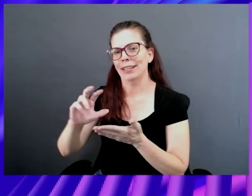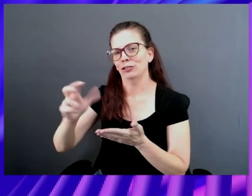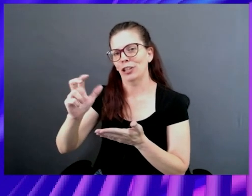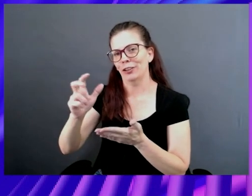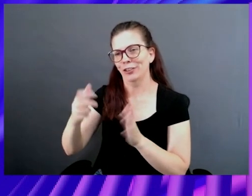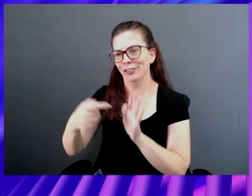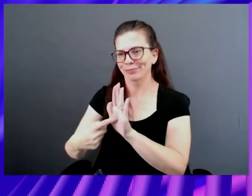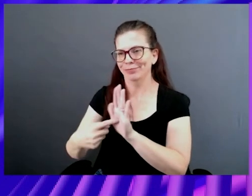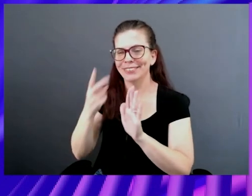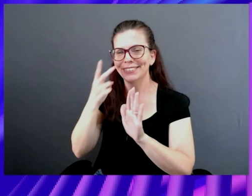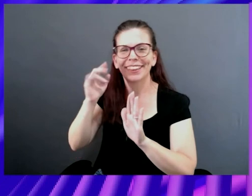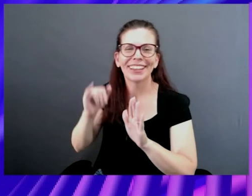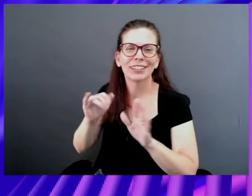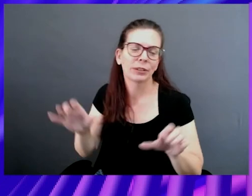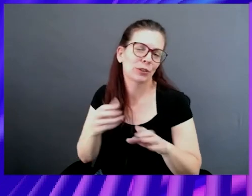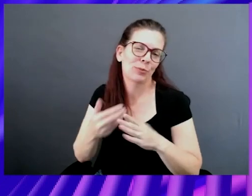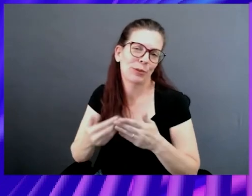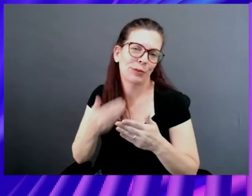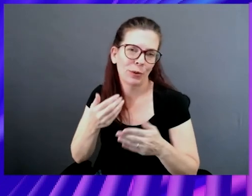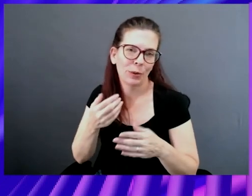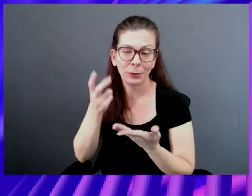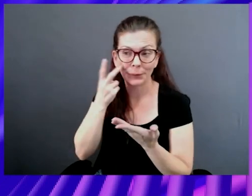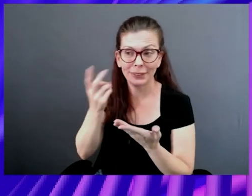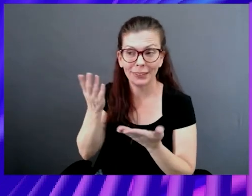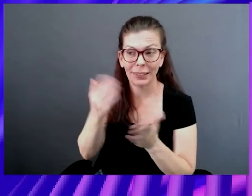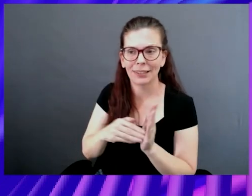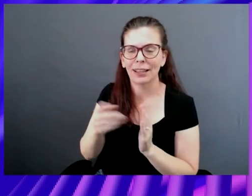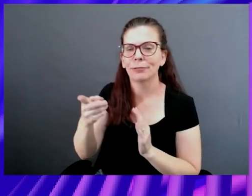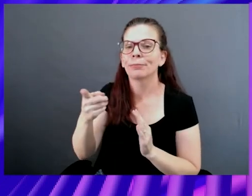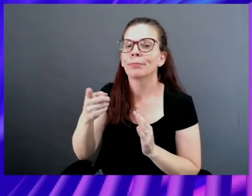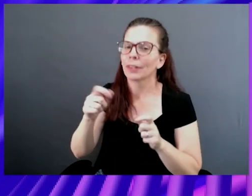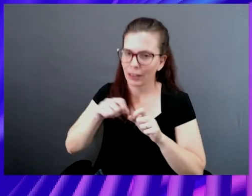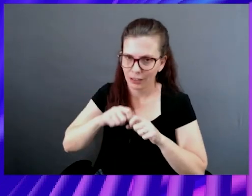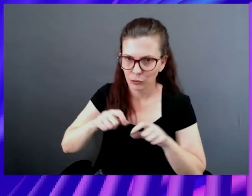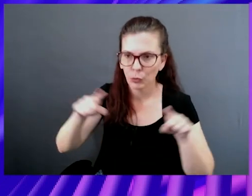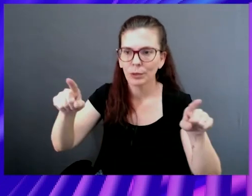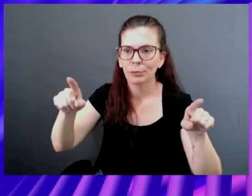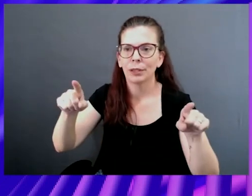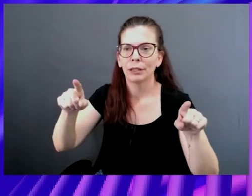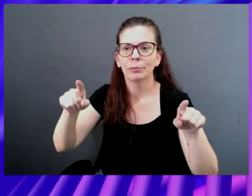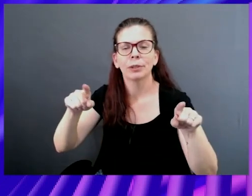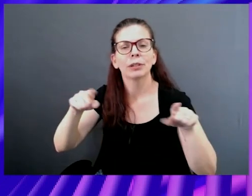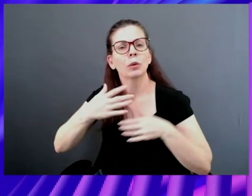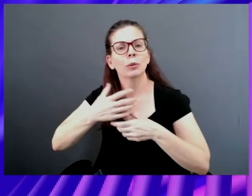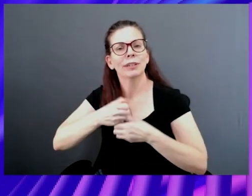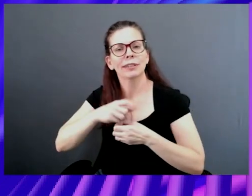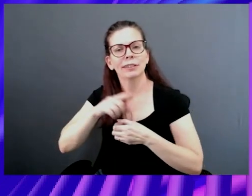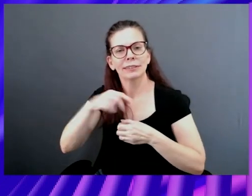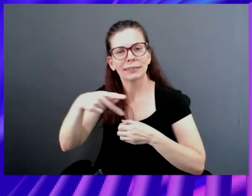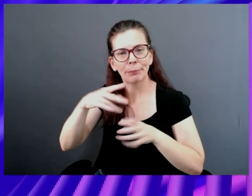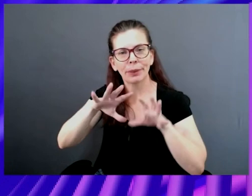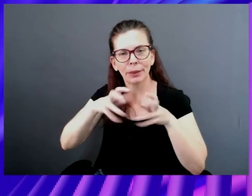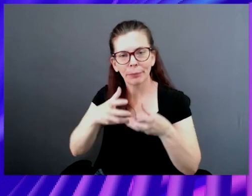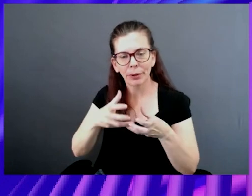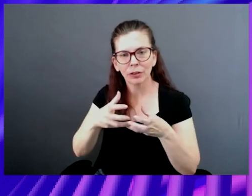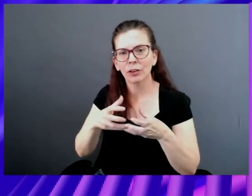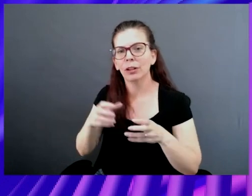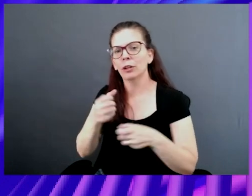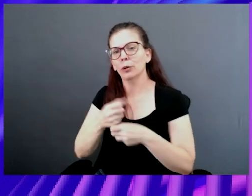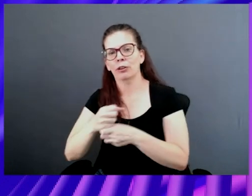one I did beforehand. And you can see, again, we did the whole deployment where we zipped up the bundle, created our CDK project, and we deployed